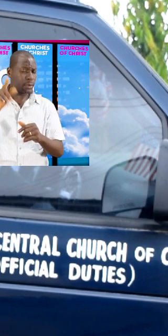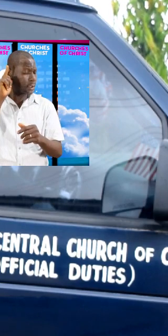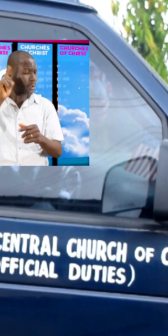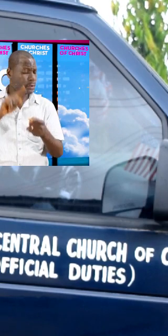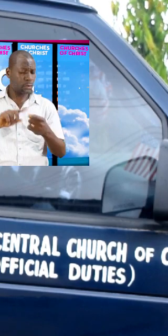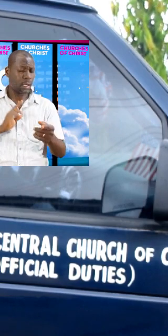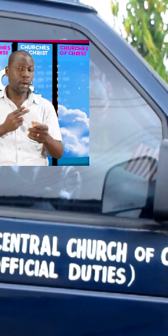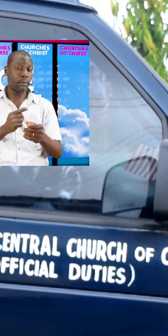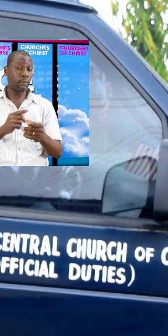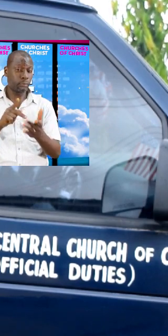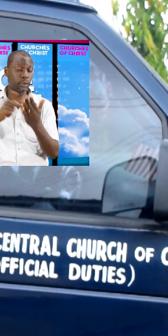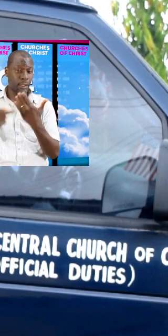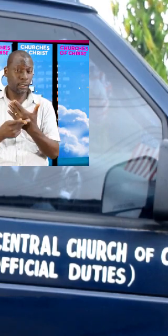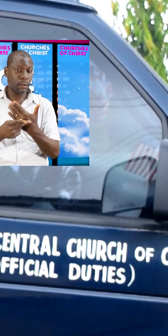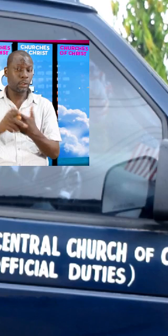Dieno.